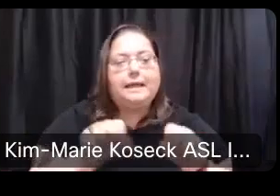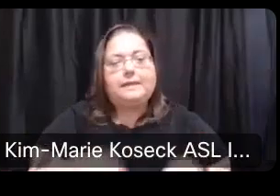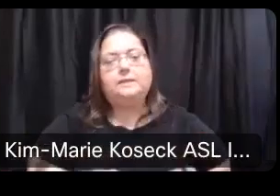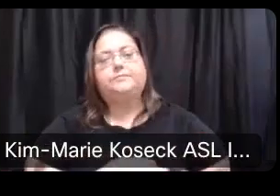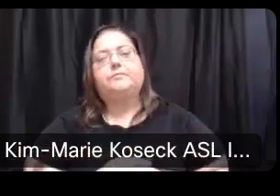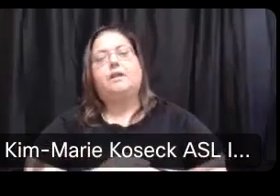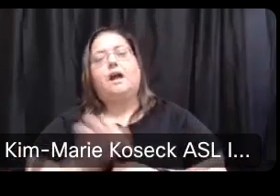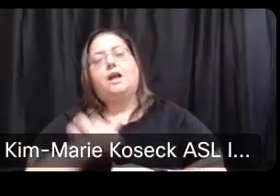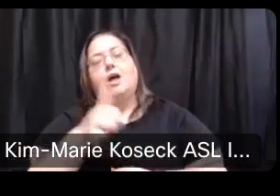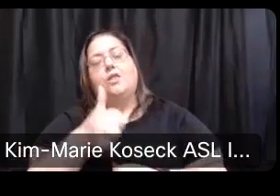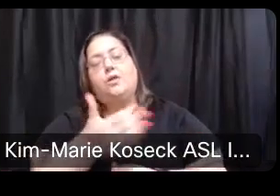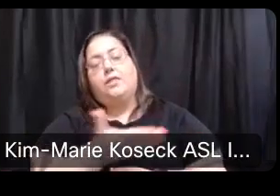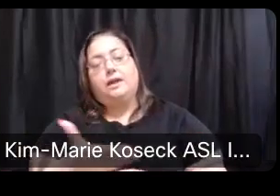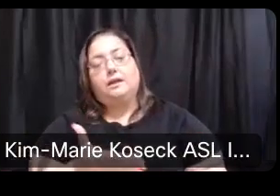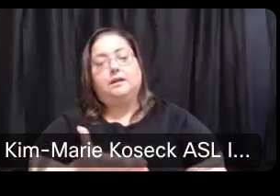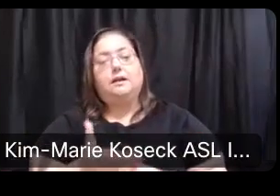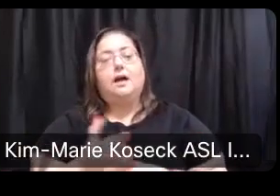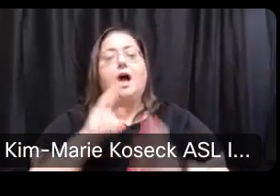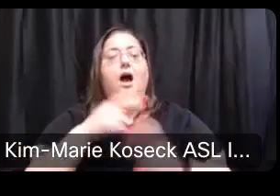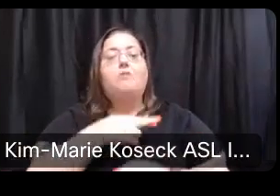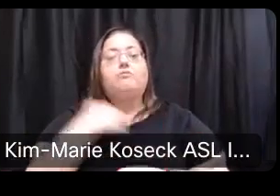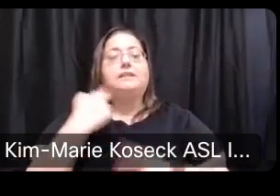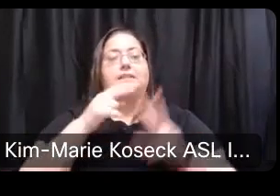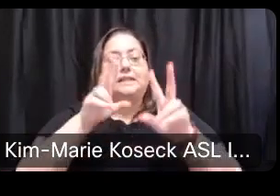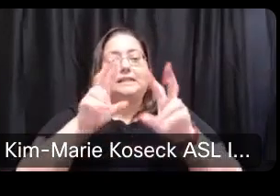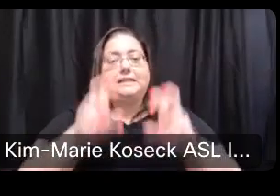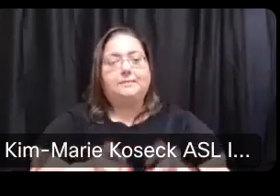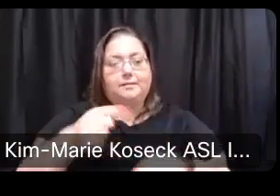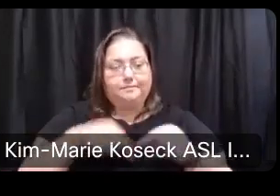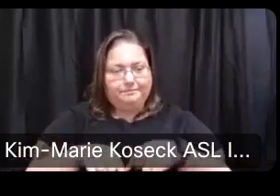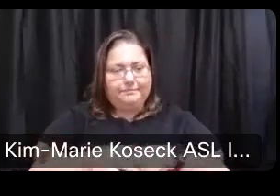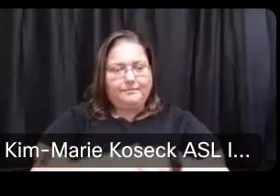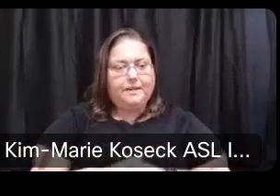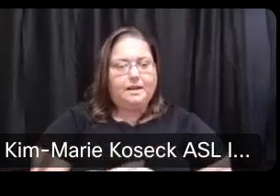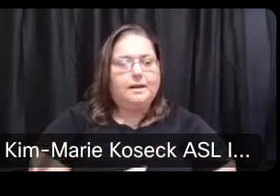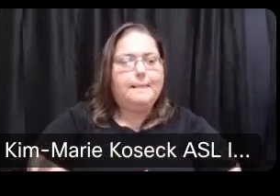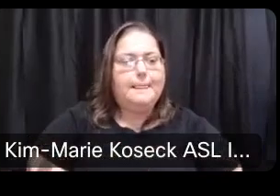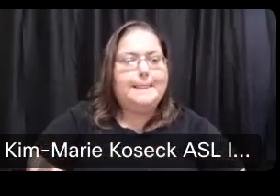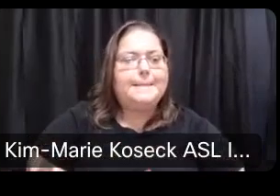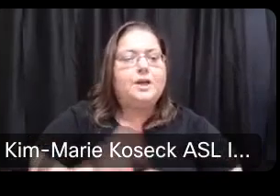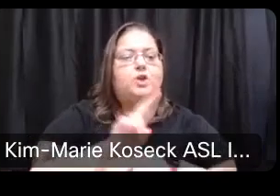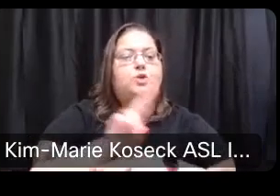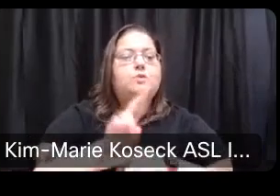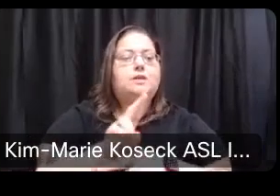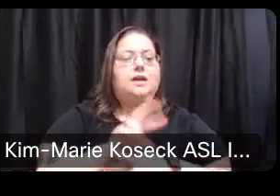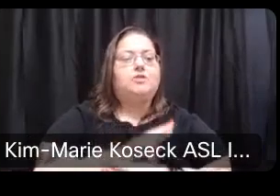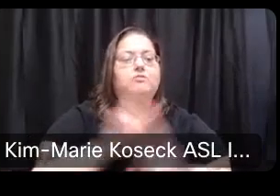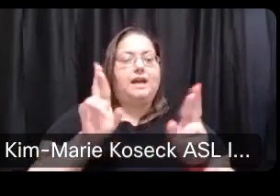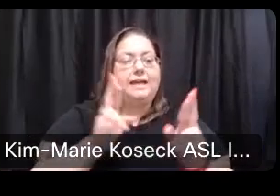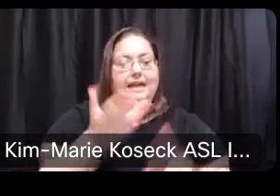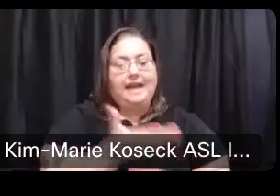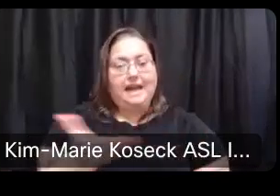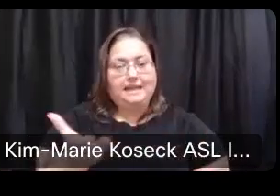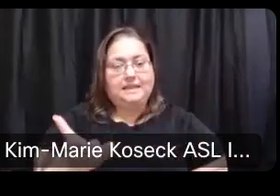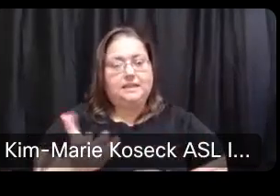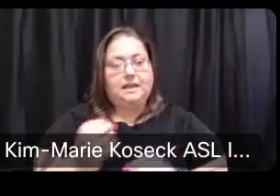Another step required conducting a risk assessment. Please go back. Utilizing READY assets, CLEAR